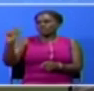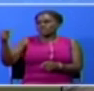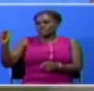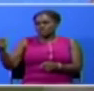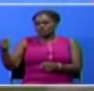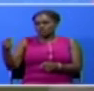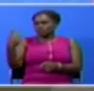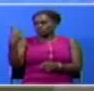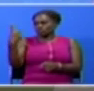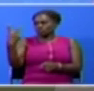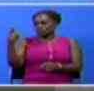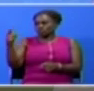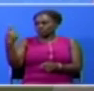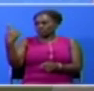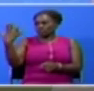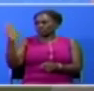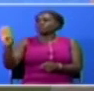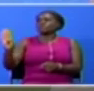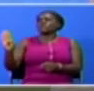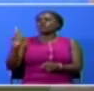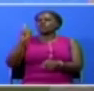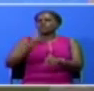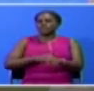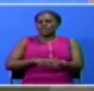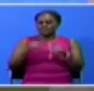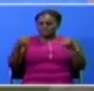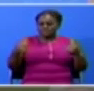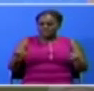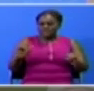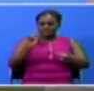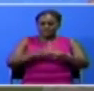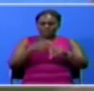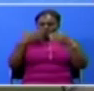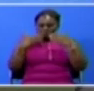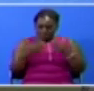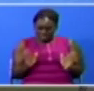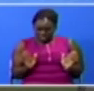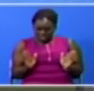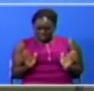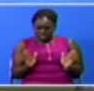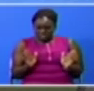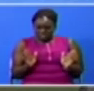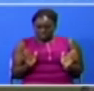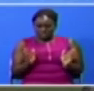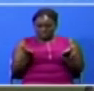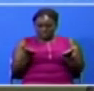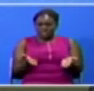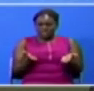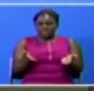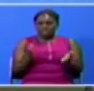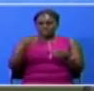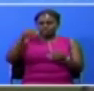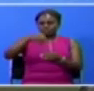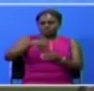around $2.5 billion, for the license once the trial period is completed. This is over and above having already